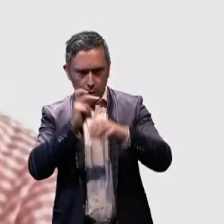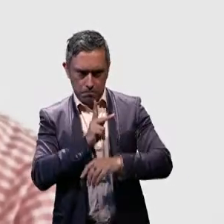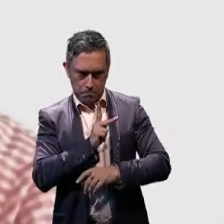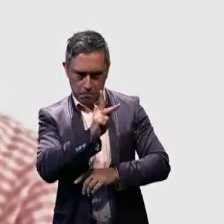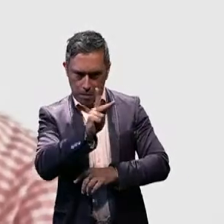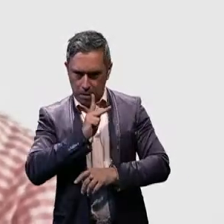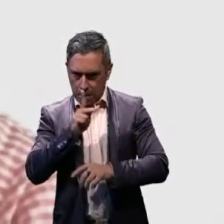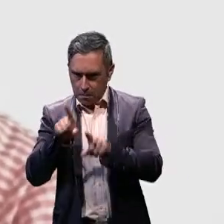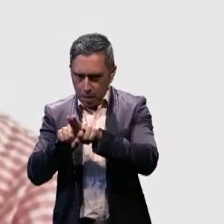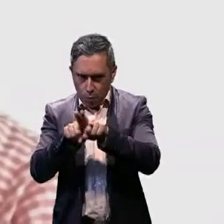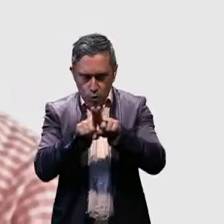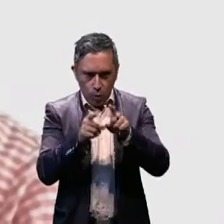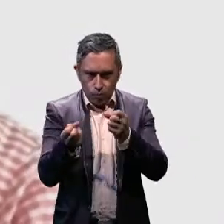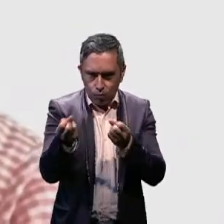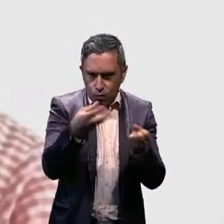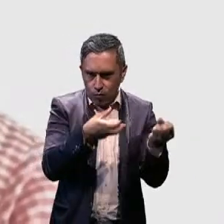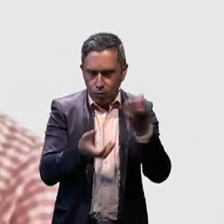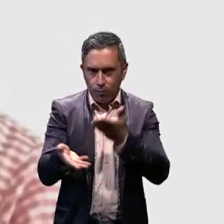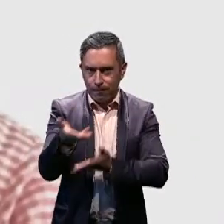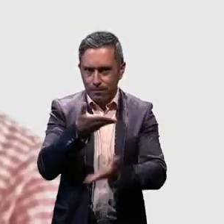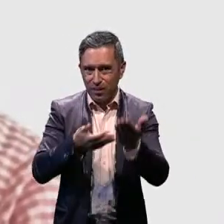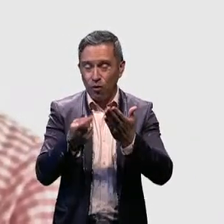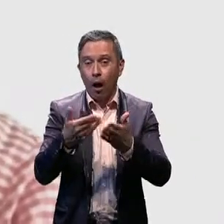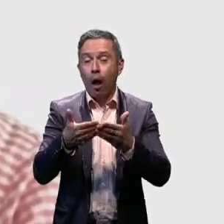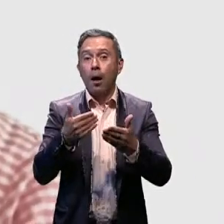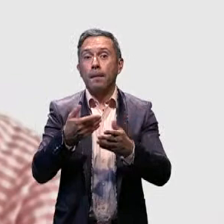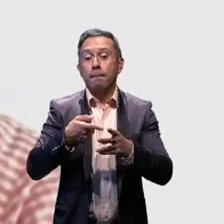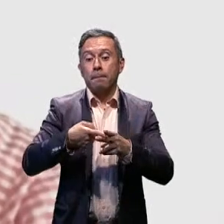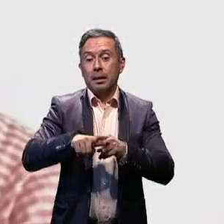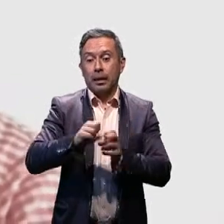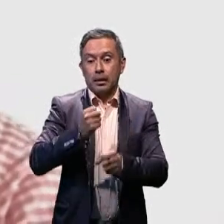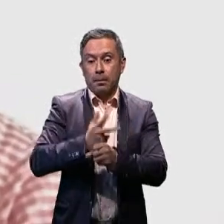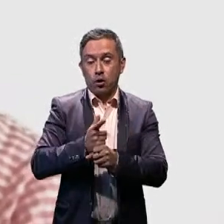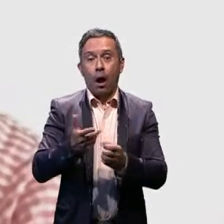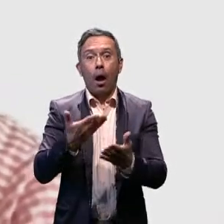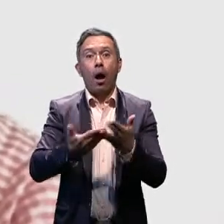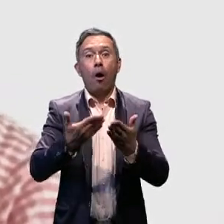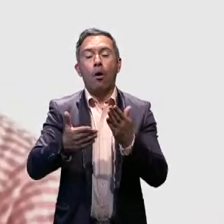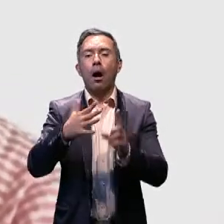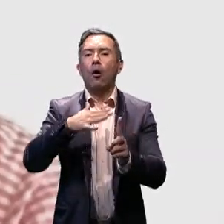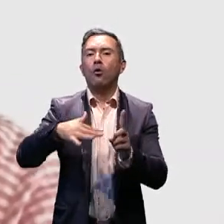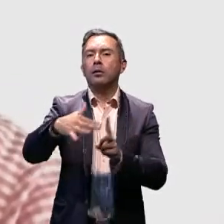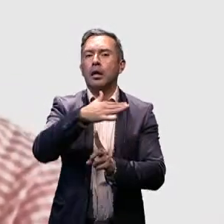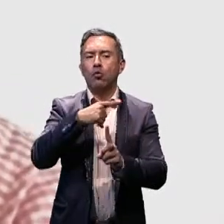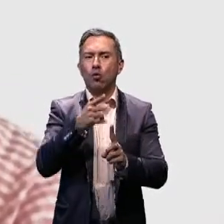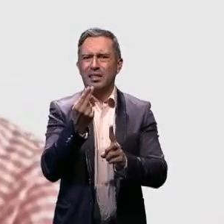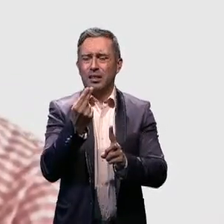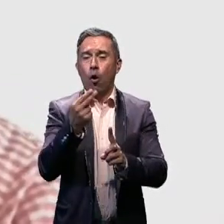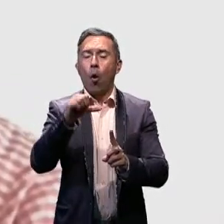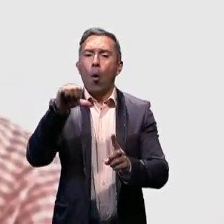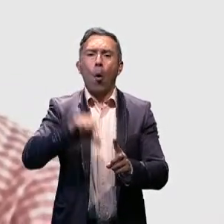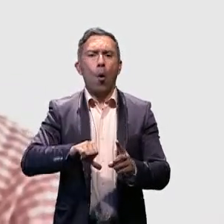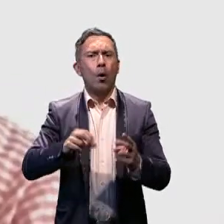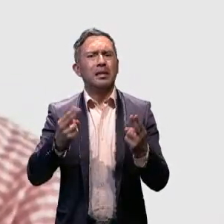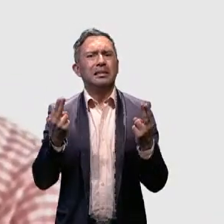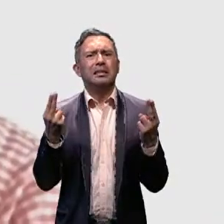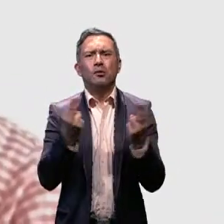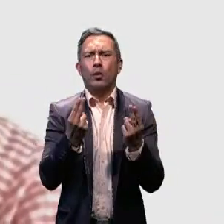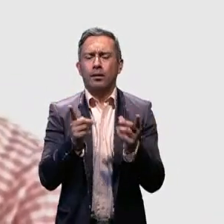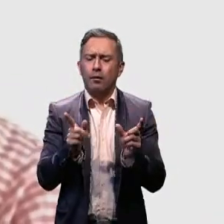design shared visions, to focus on early results, understanding that the context is